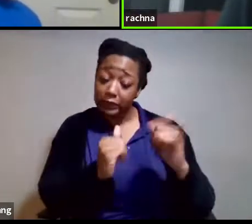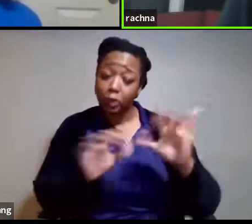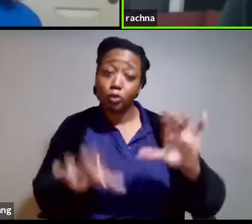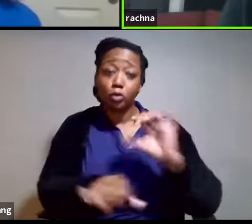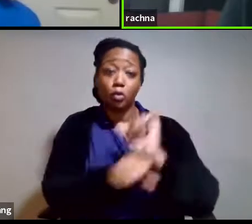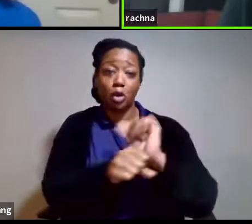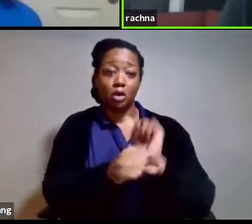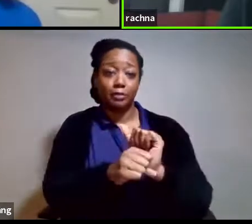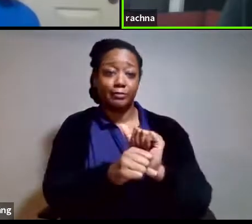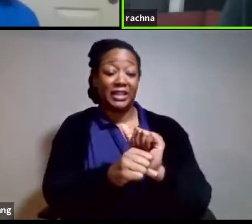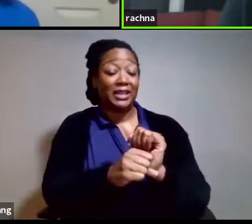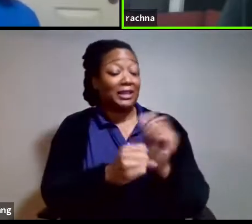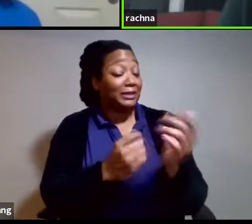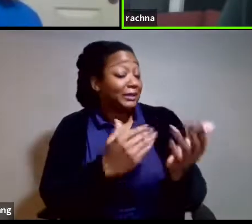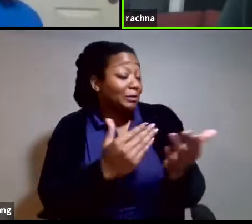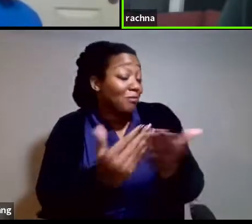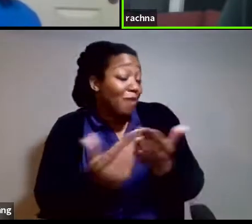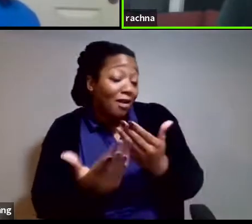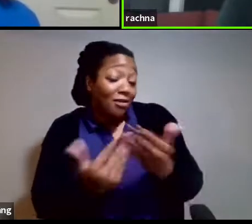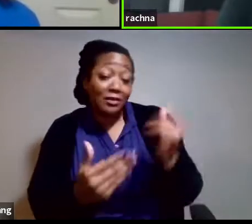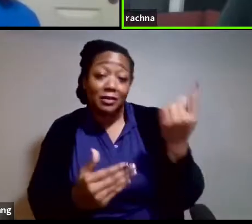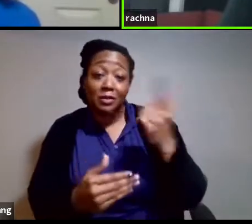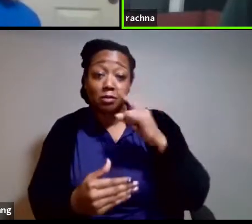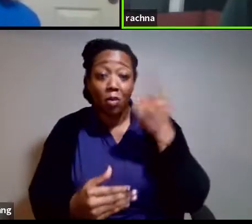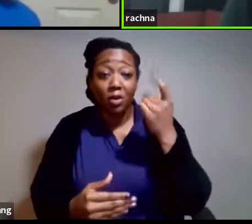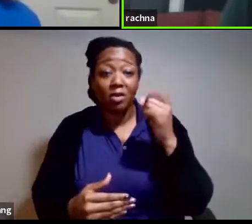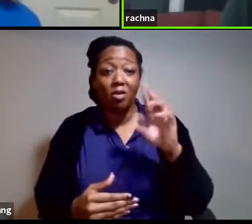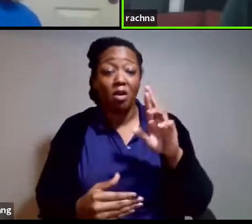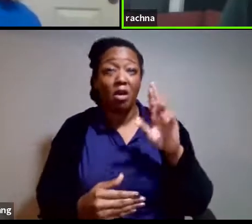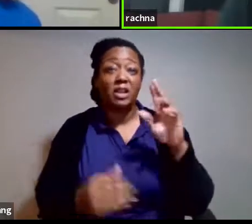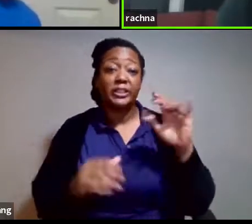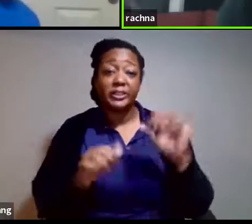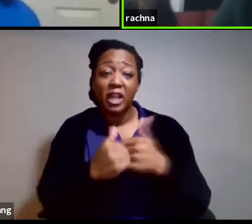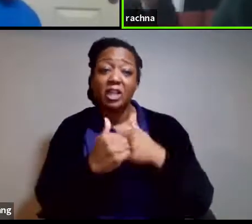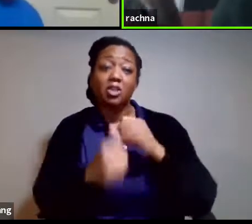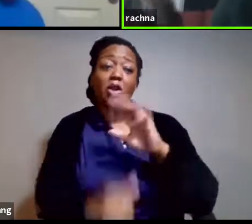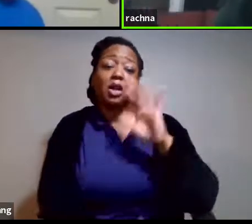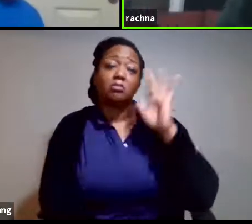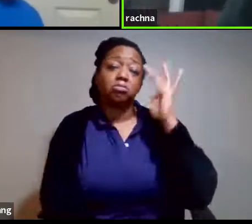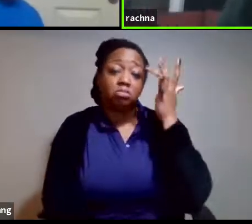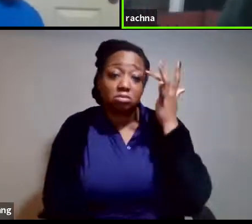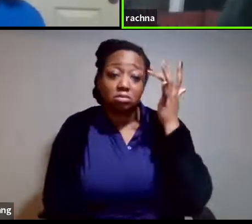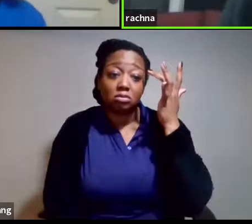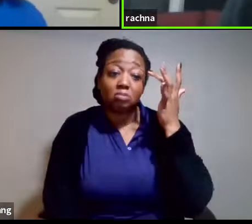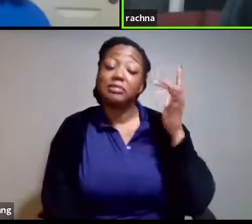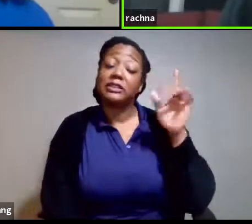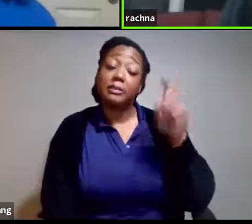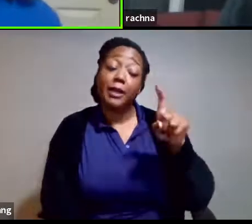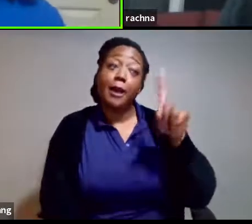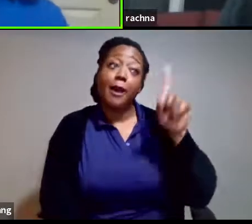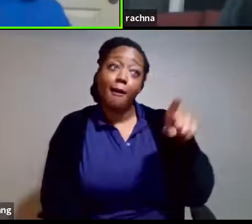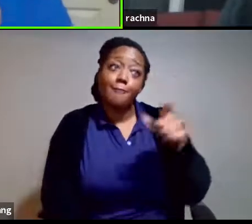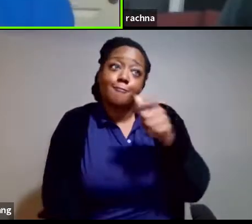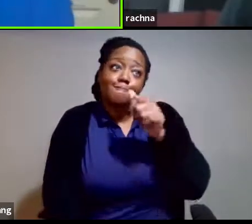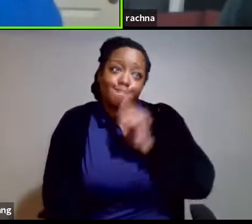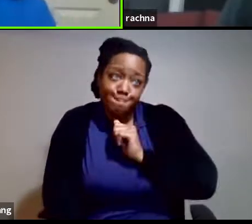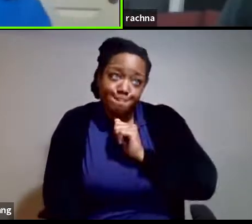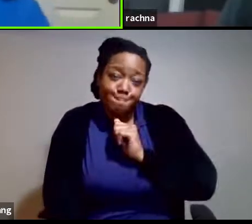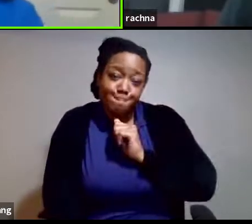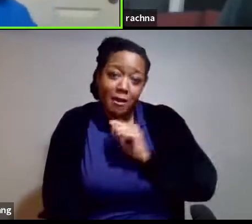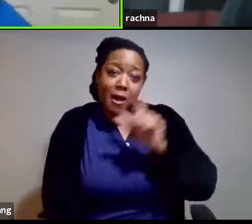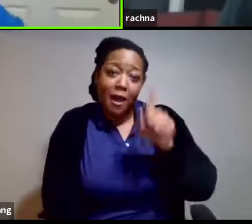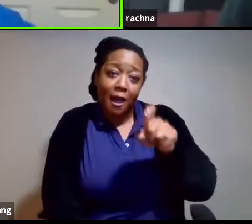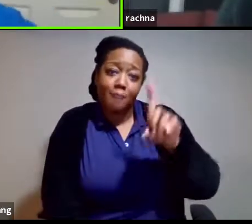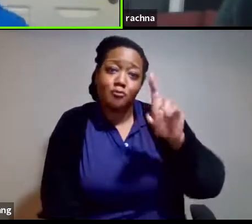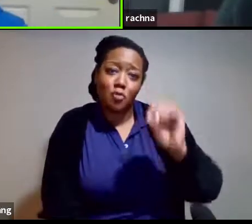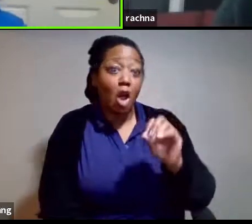something being boring or tedious. It's just what you have to do. Can you say that one more time so I